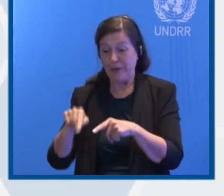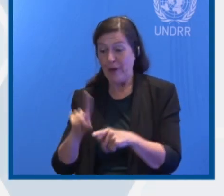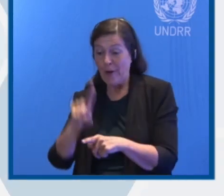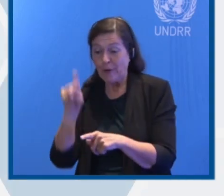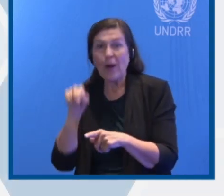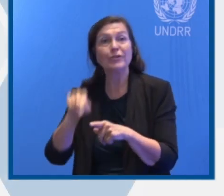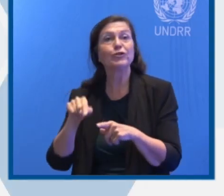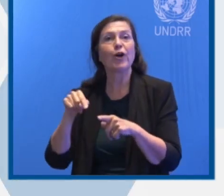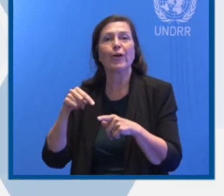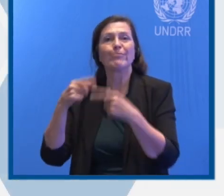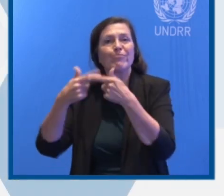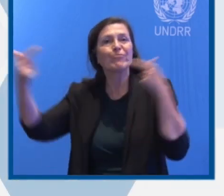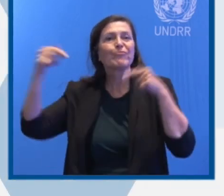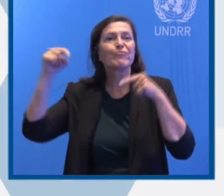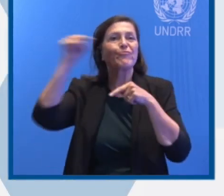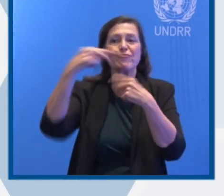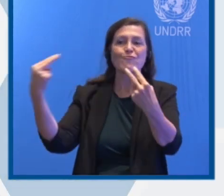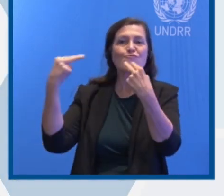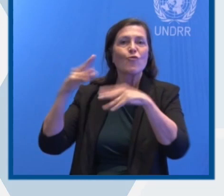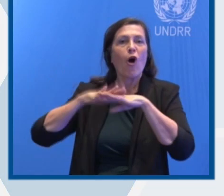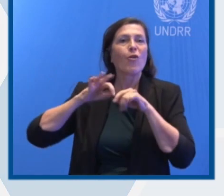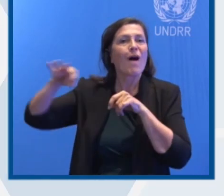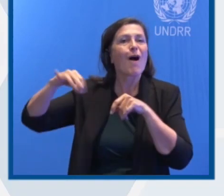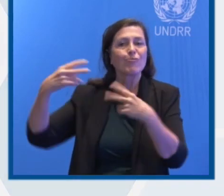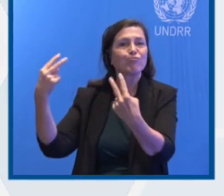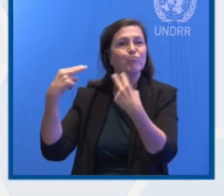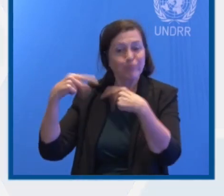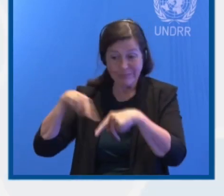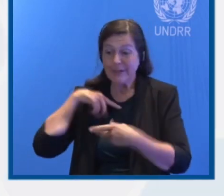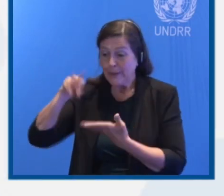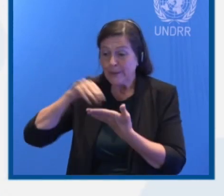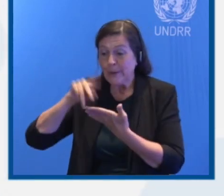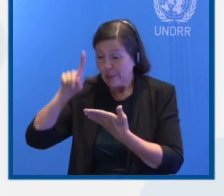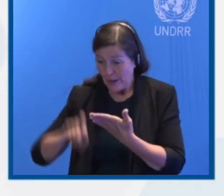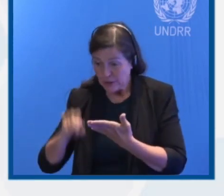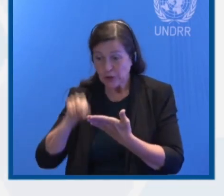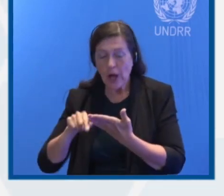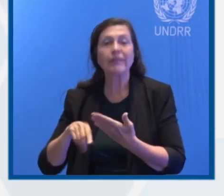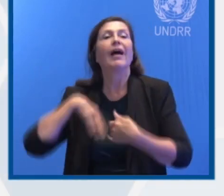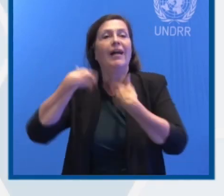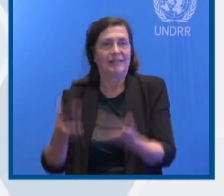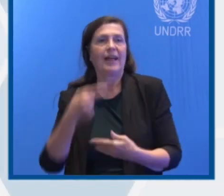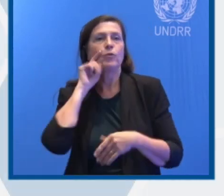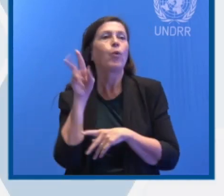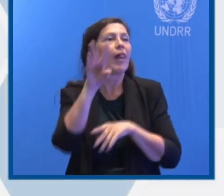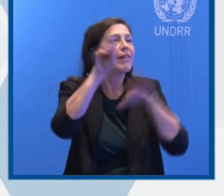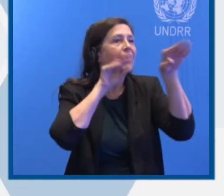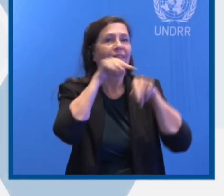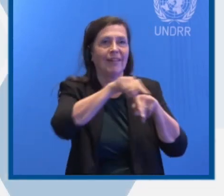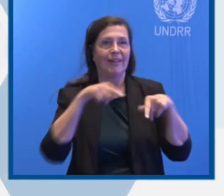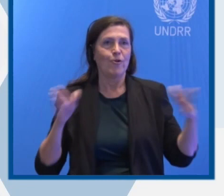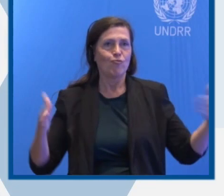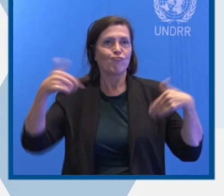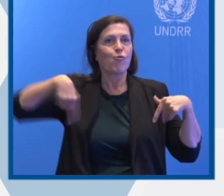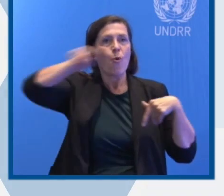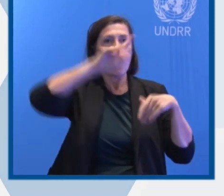here, from those who are present physically. So there's another question for you, Rob, which says,